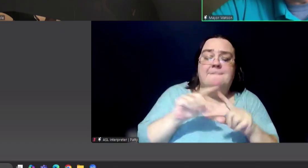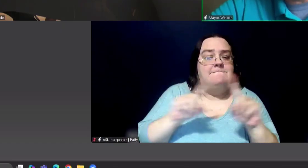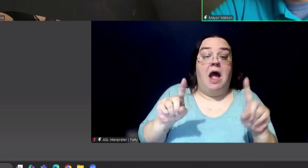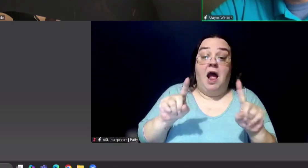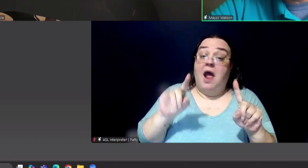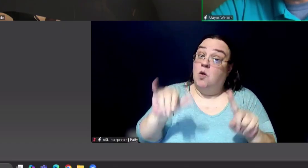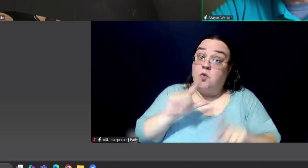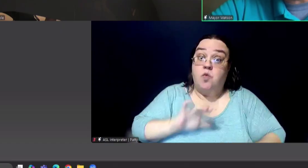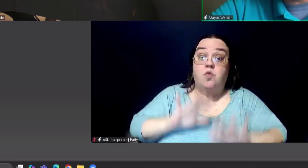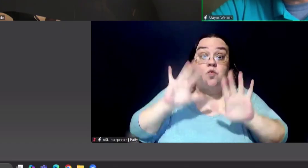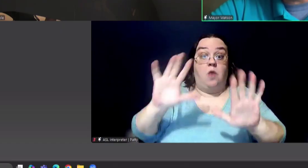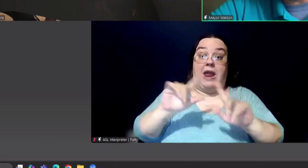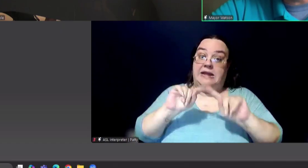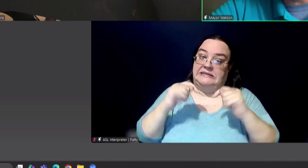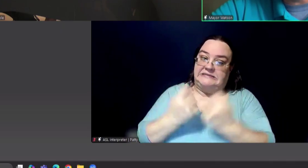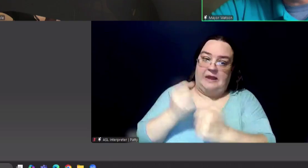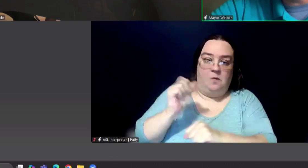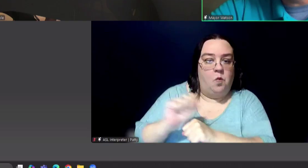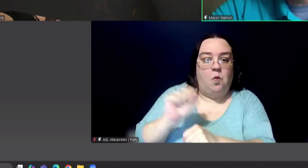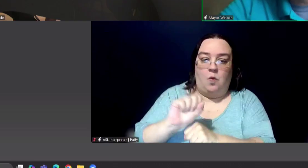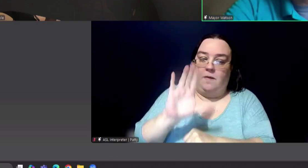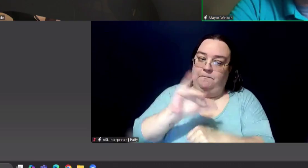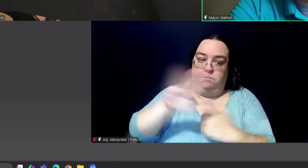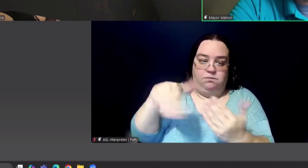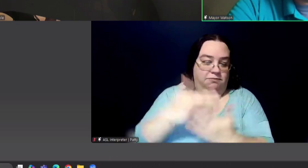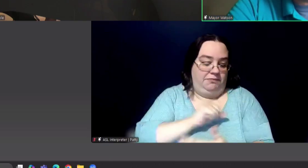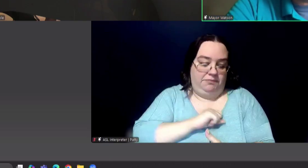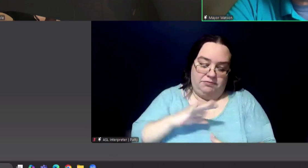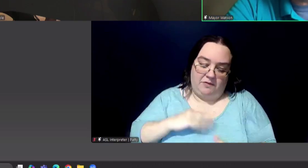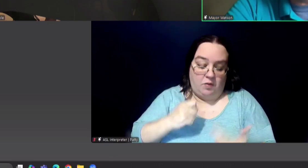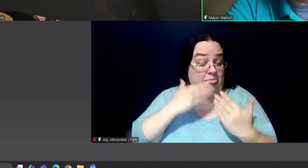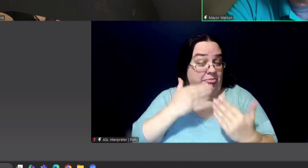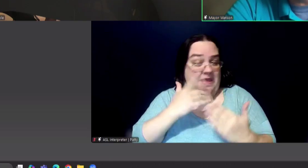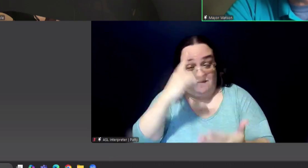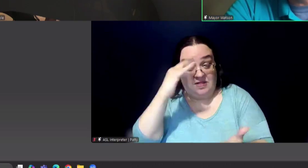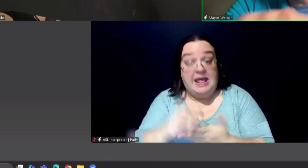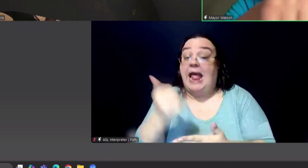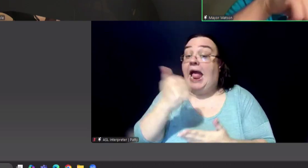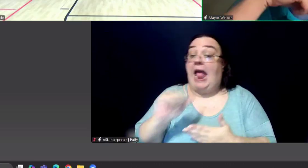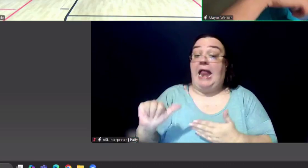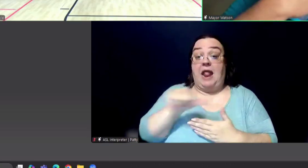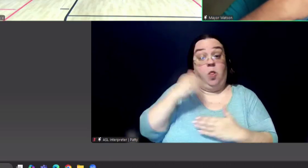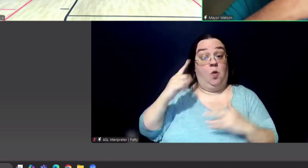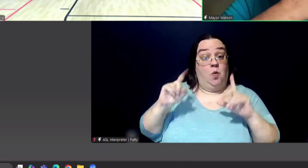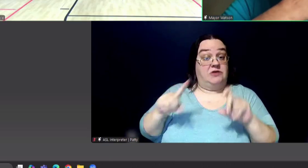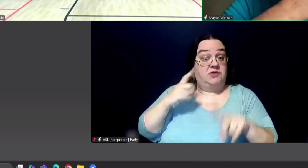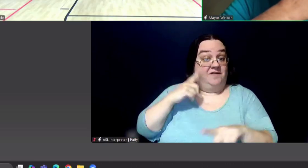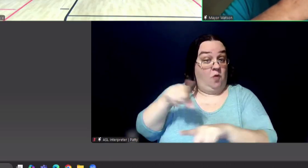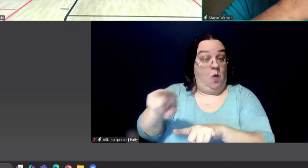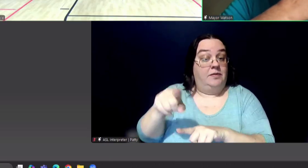by really the entire staff. So thank you for that. Are there any questions for the town administrator?